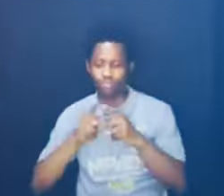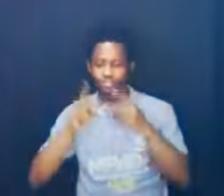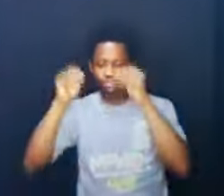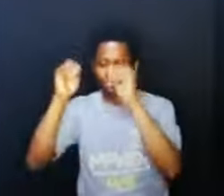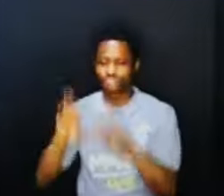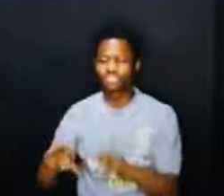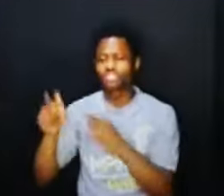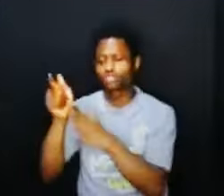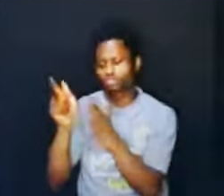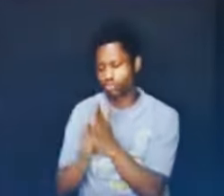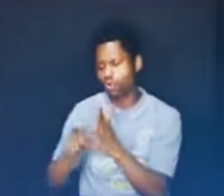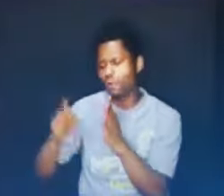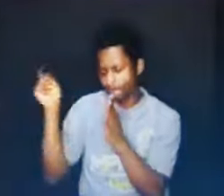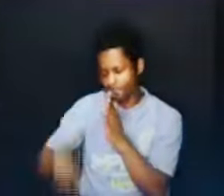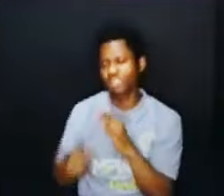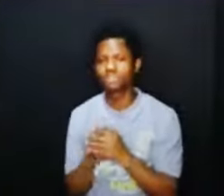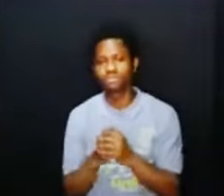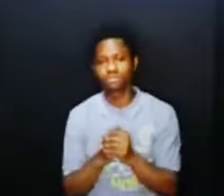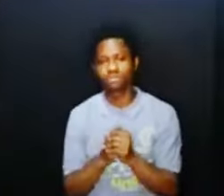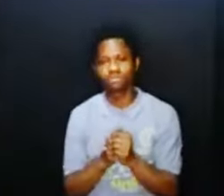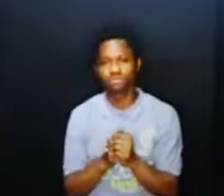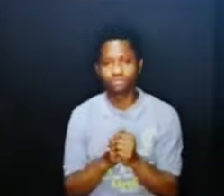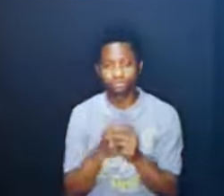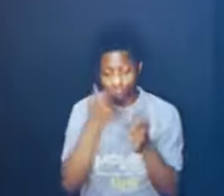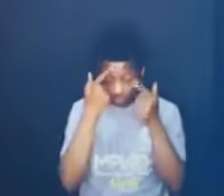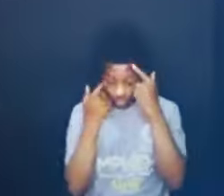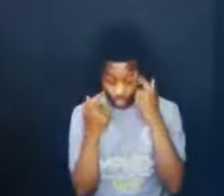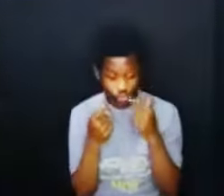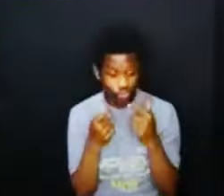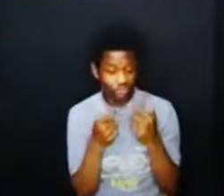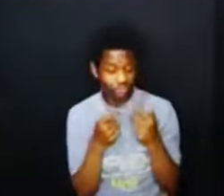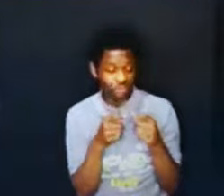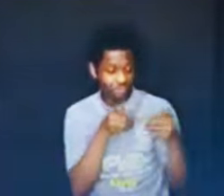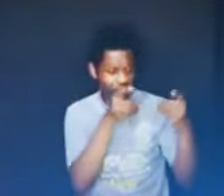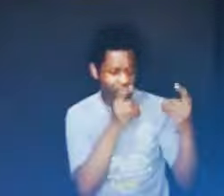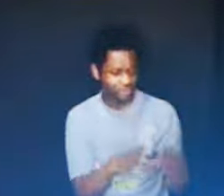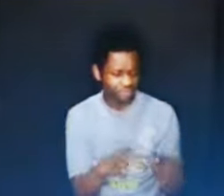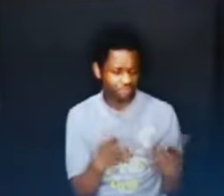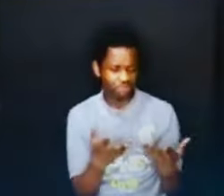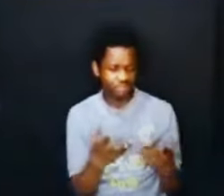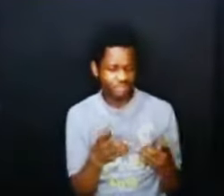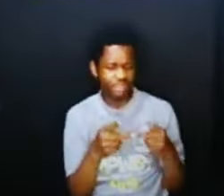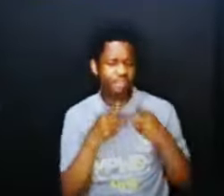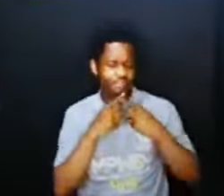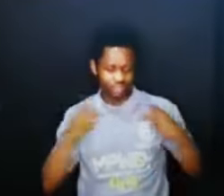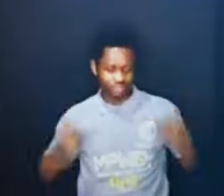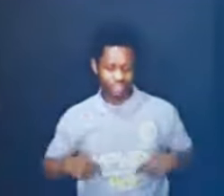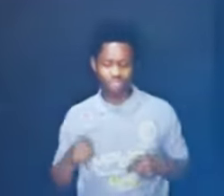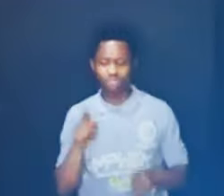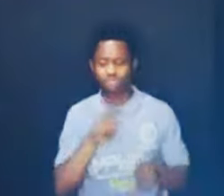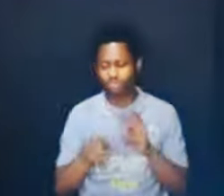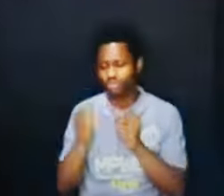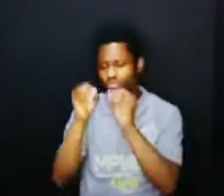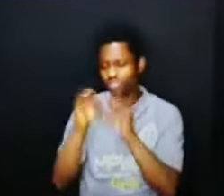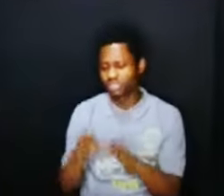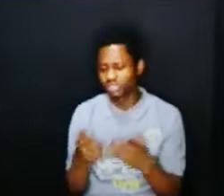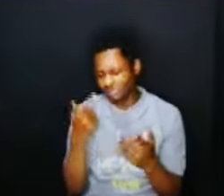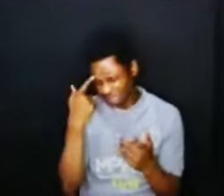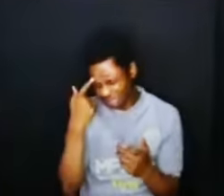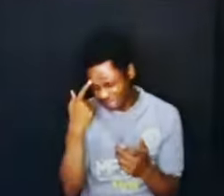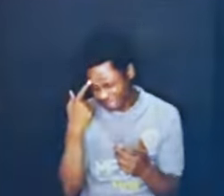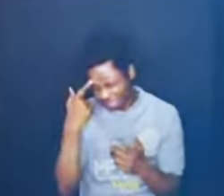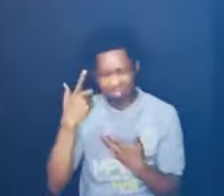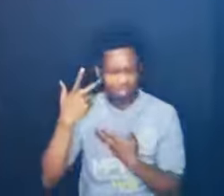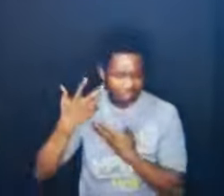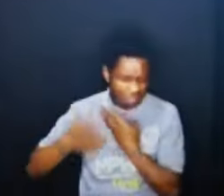biblical regulations. Now, one the abbreviation, no, what the one want for a normal, a chess, a beer, when who will be changed,